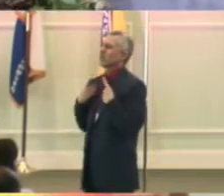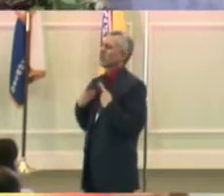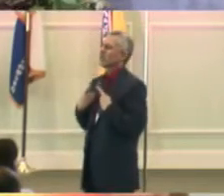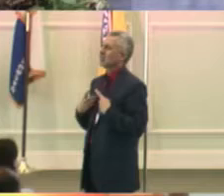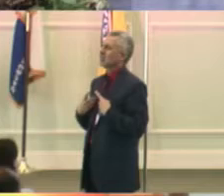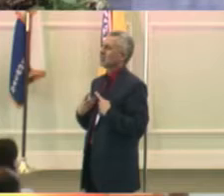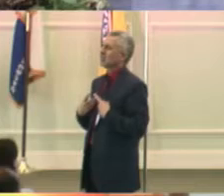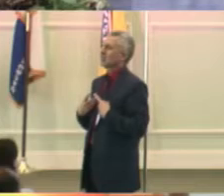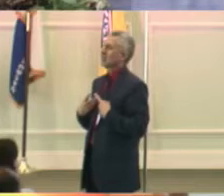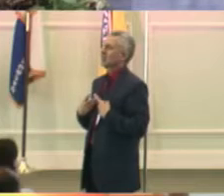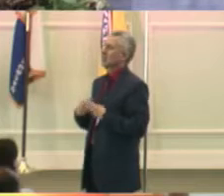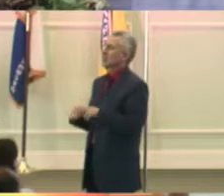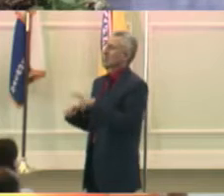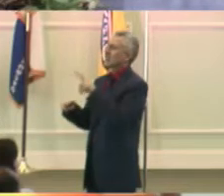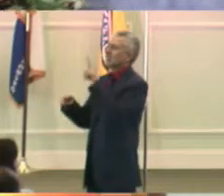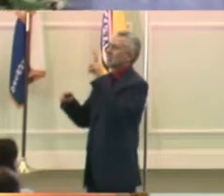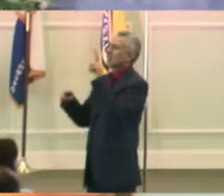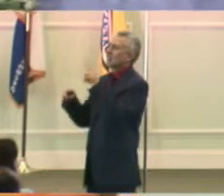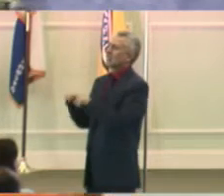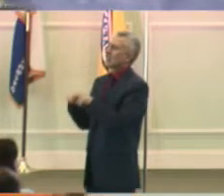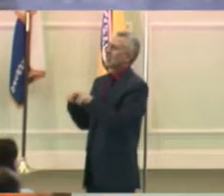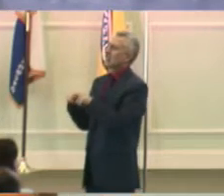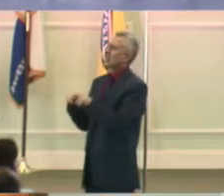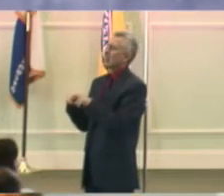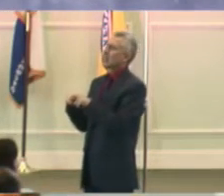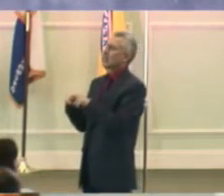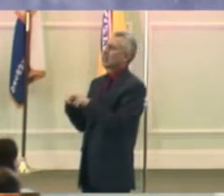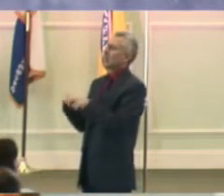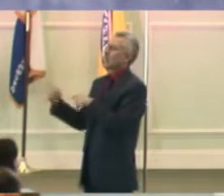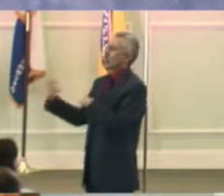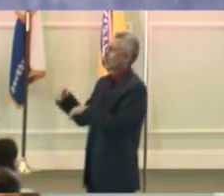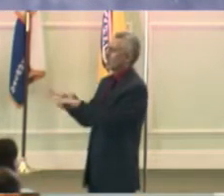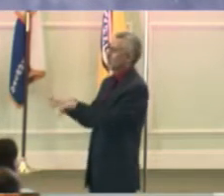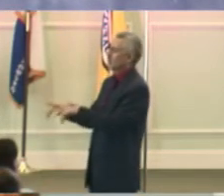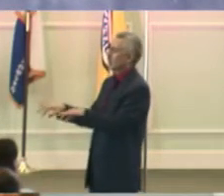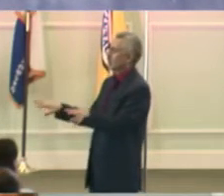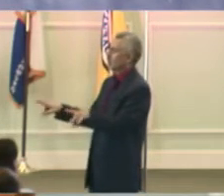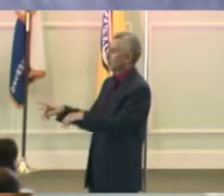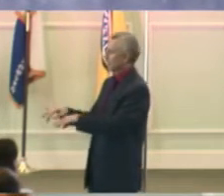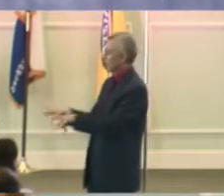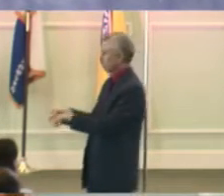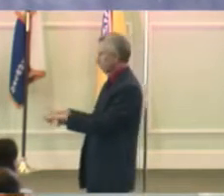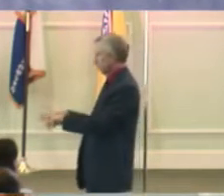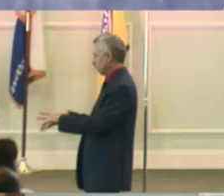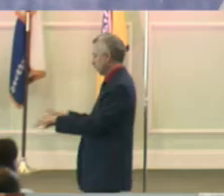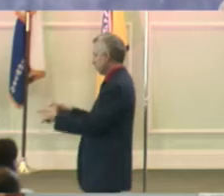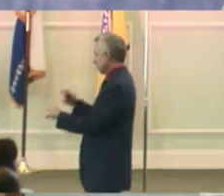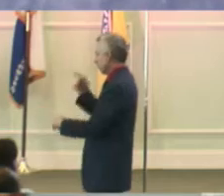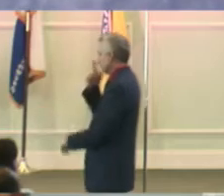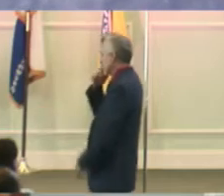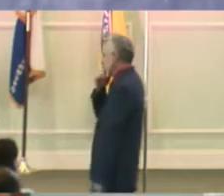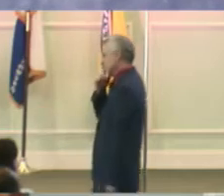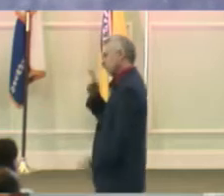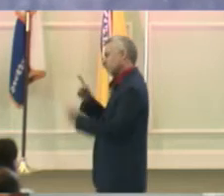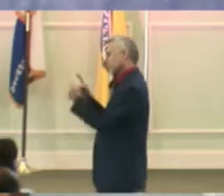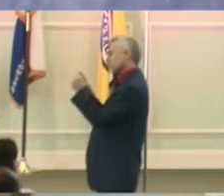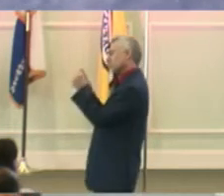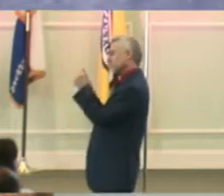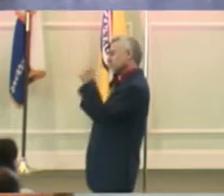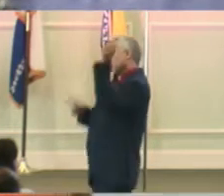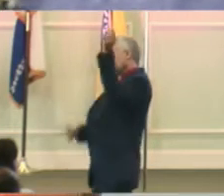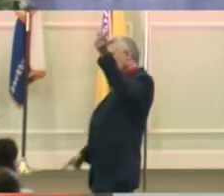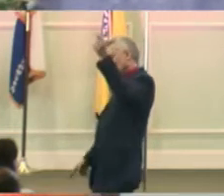sat at a very familiar place, Brother Carmichael. He sat in front of his piano. And he said the words just came to him, the words in a